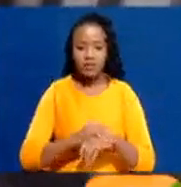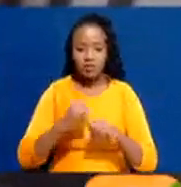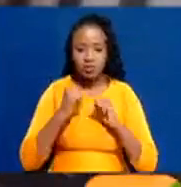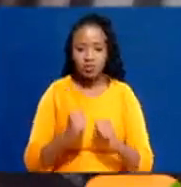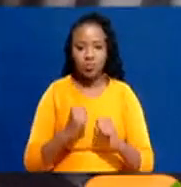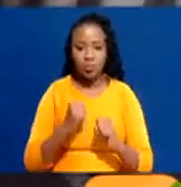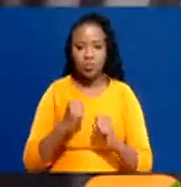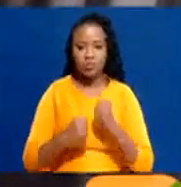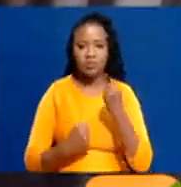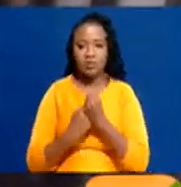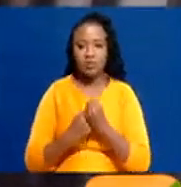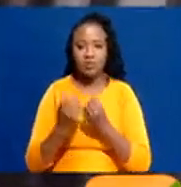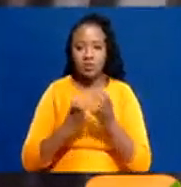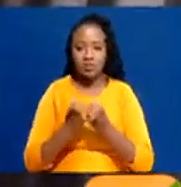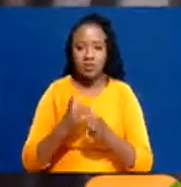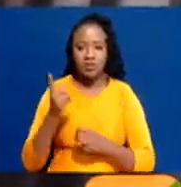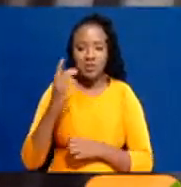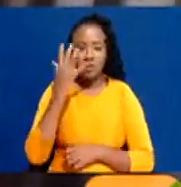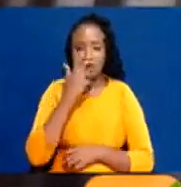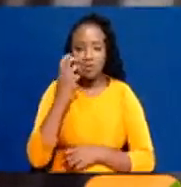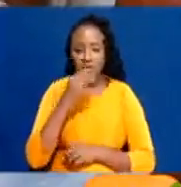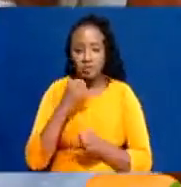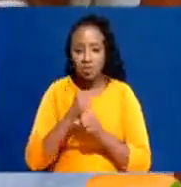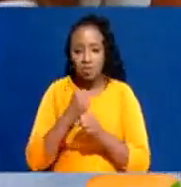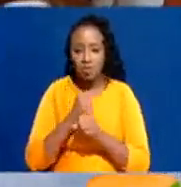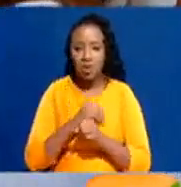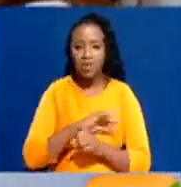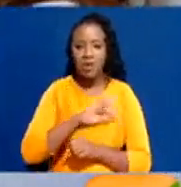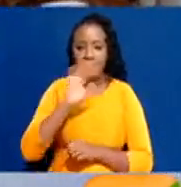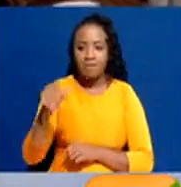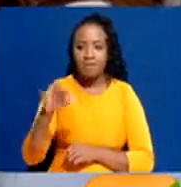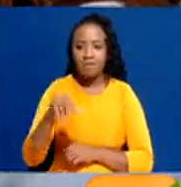beauty industry. After a year, he returned to Kakuma and